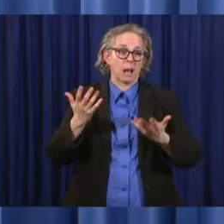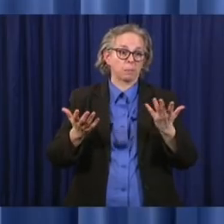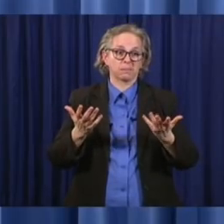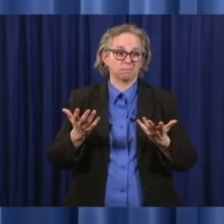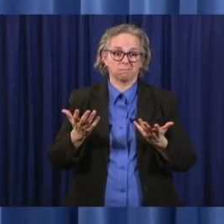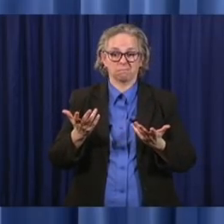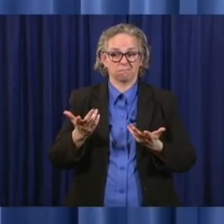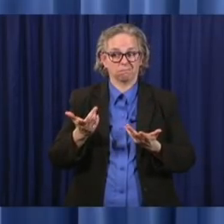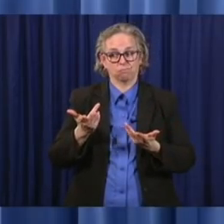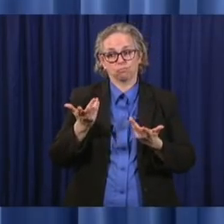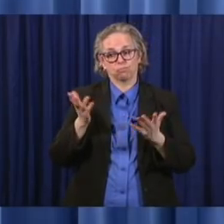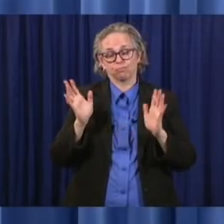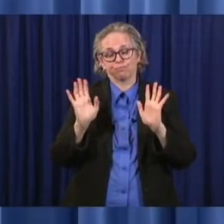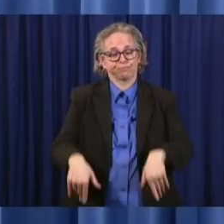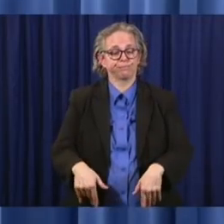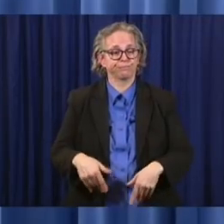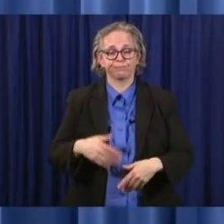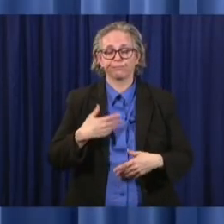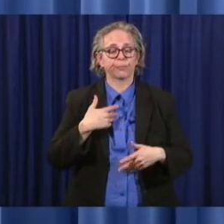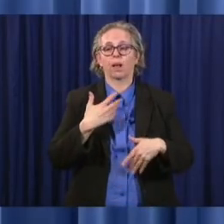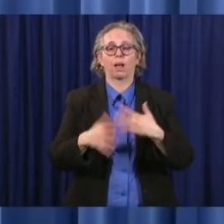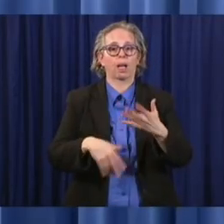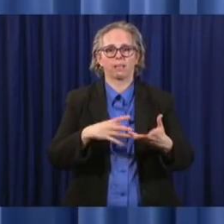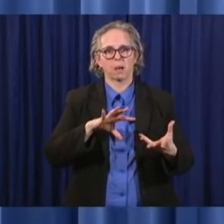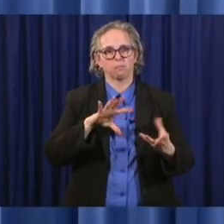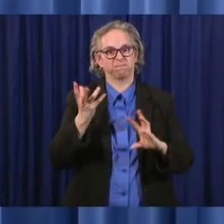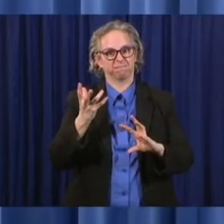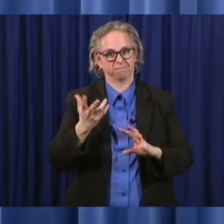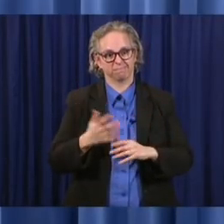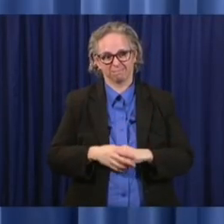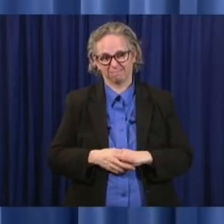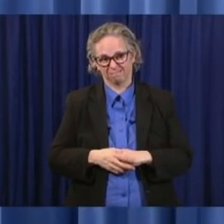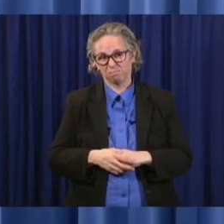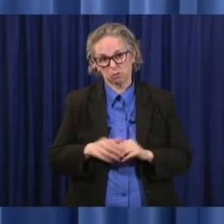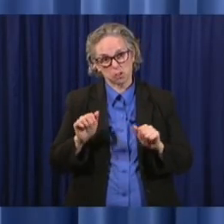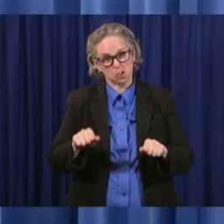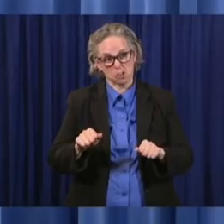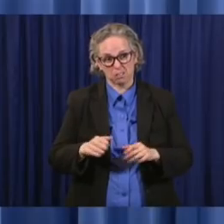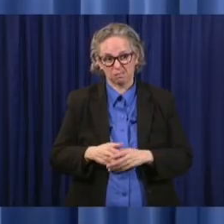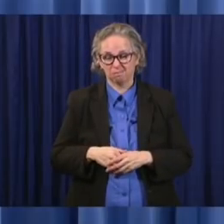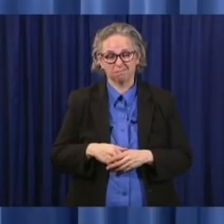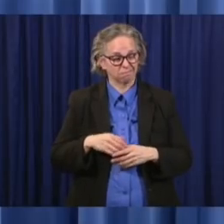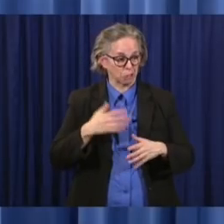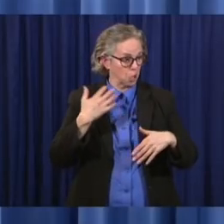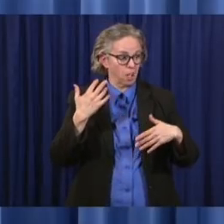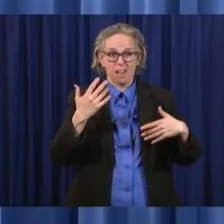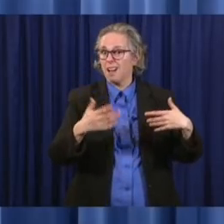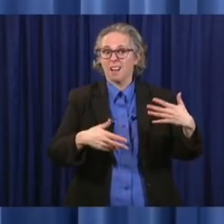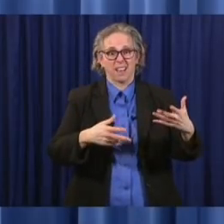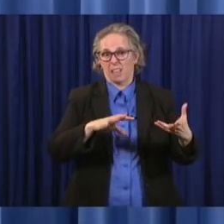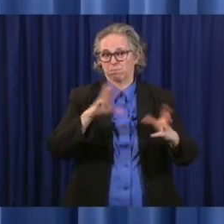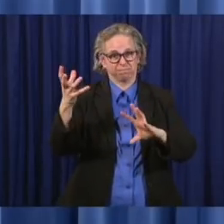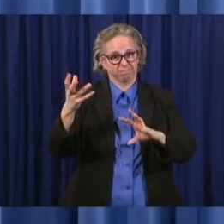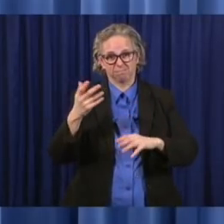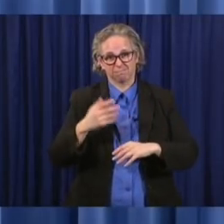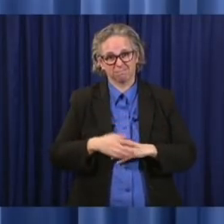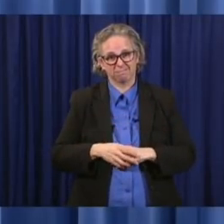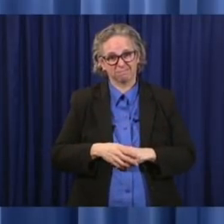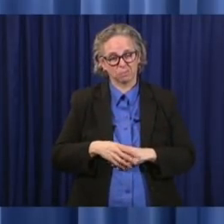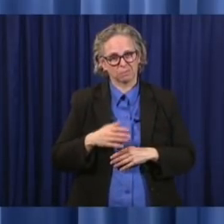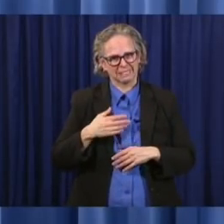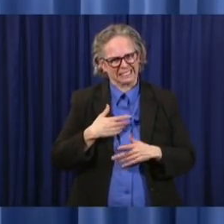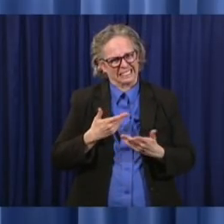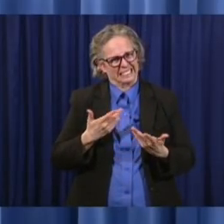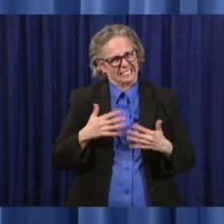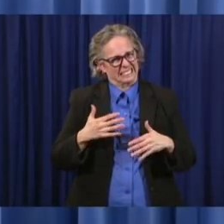and saying, hey, you can go out, it's time to go out, we can go do everything, and we don't have to be careful anymore, then we're in big trouble. Big, big,